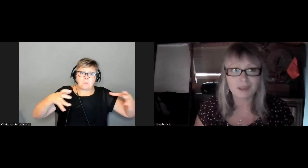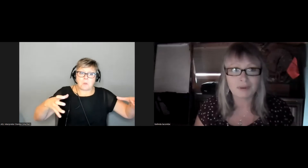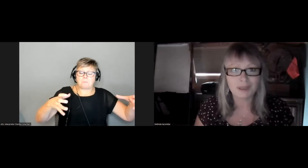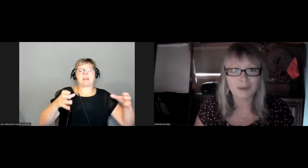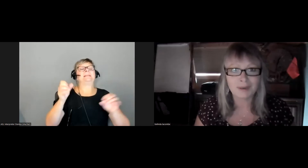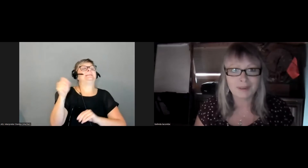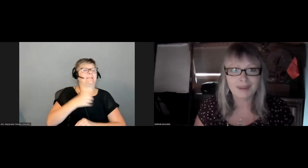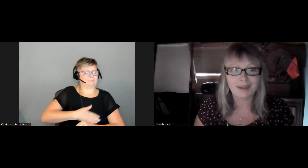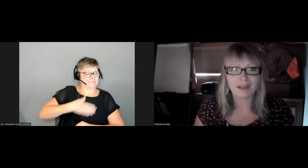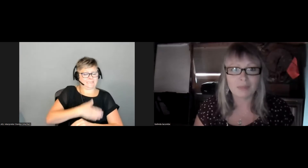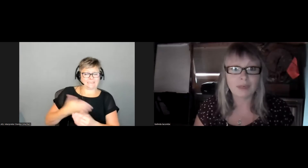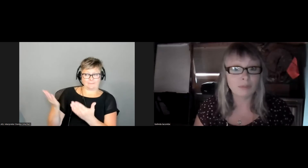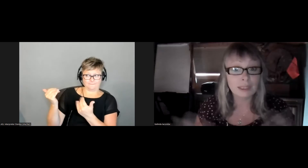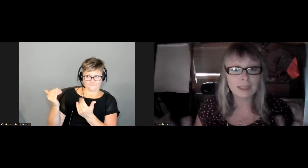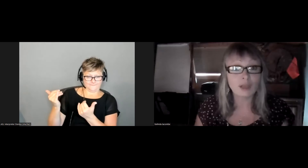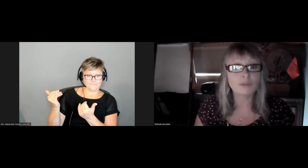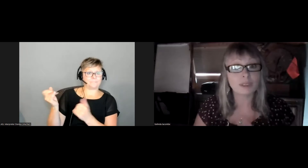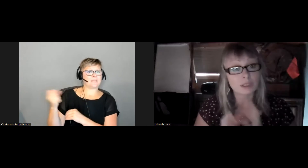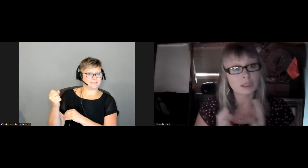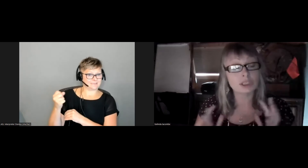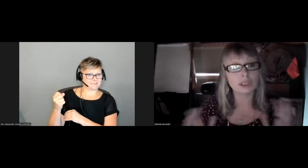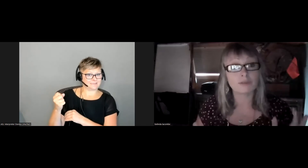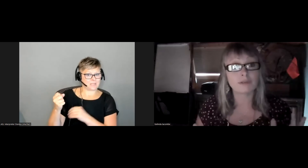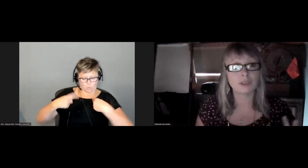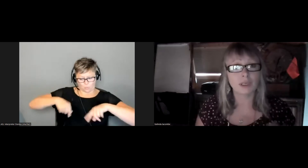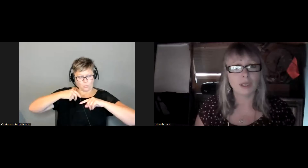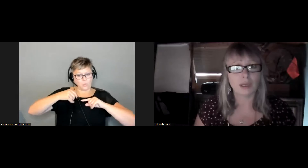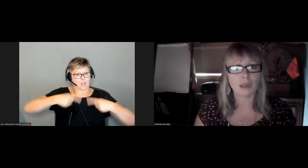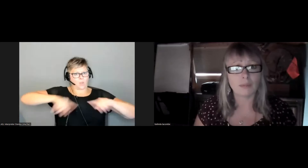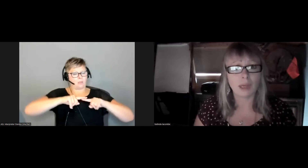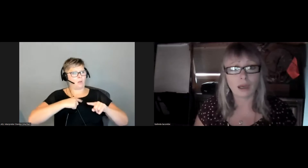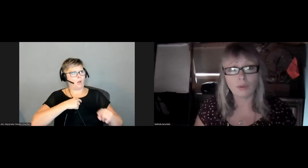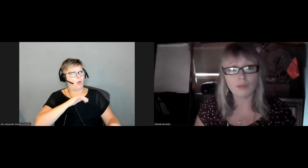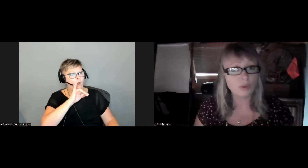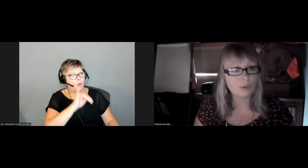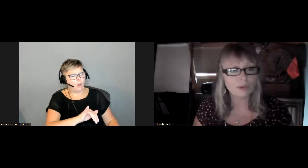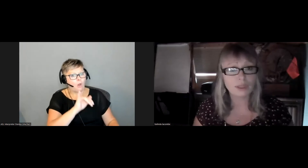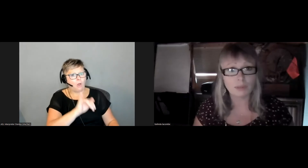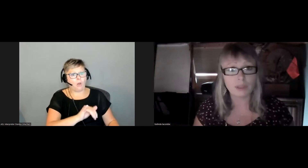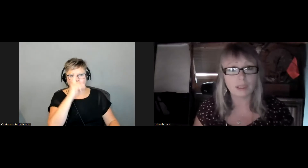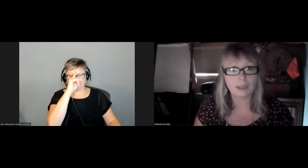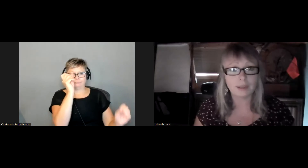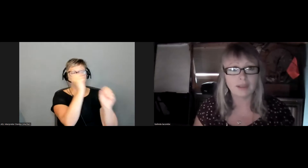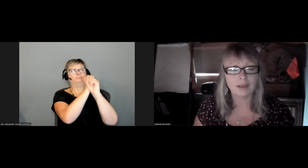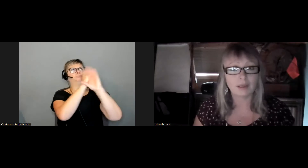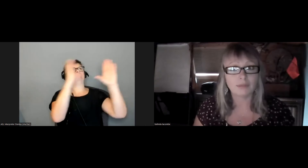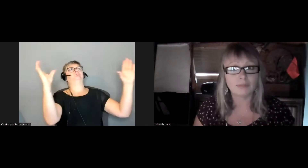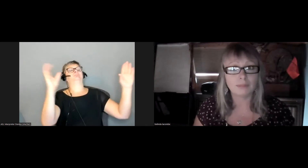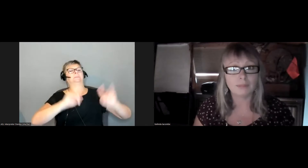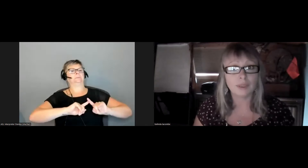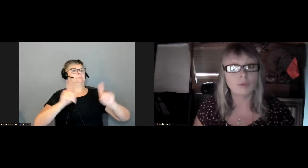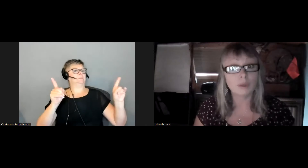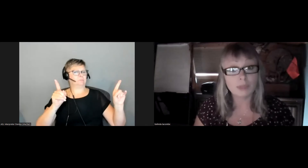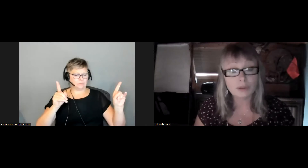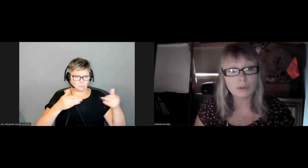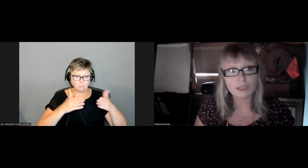in having you here. And it really helped us to shift how we move in community,